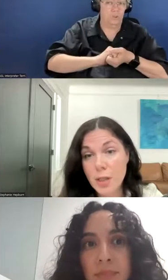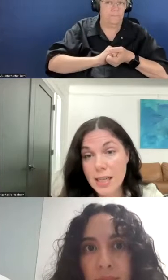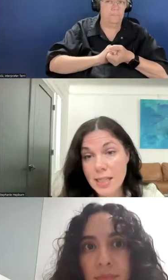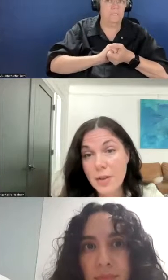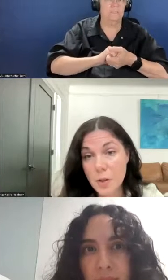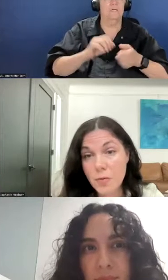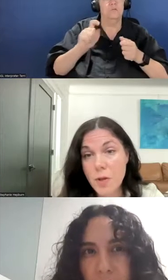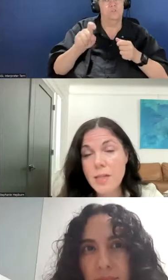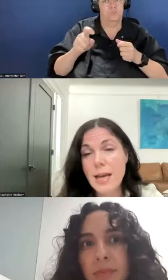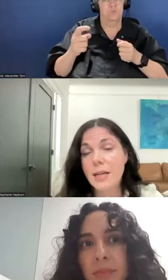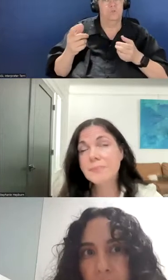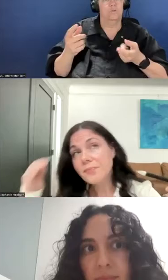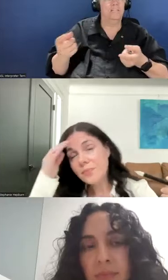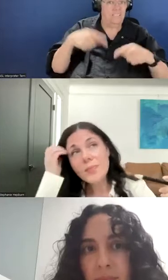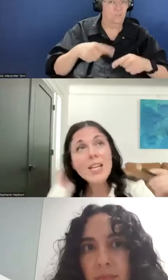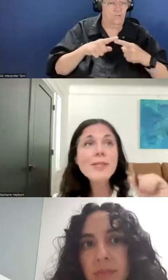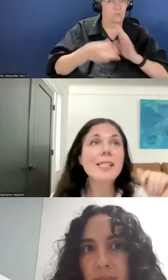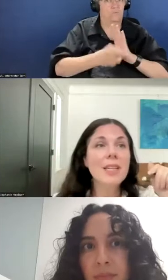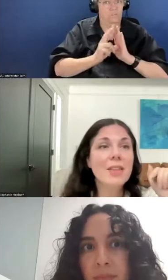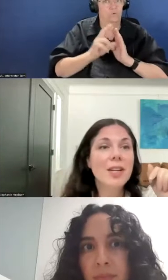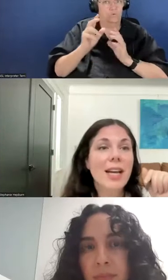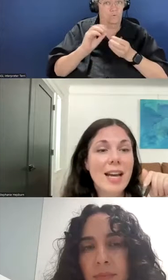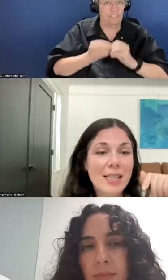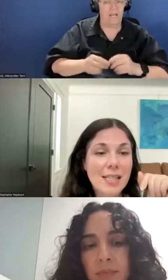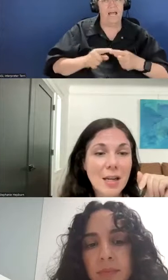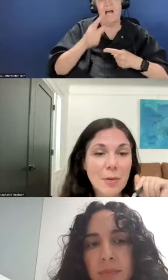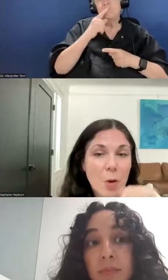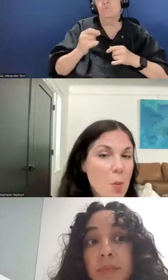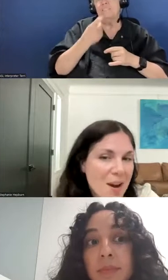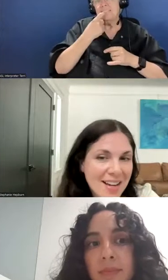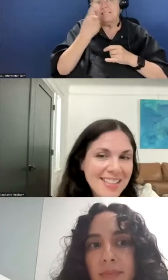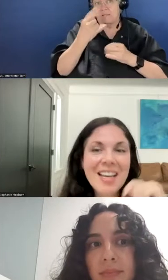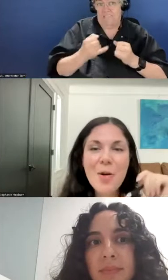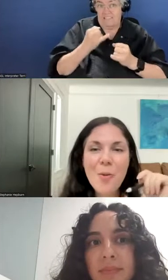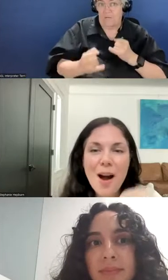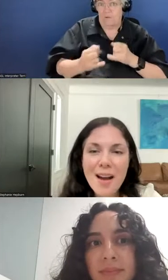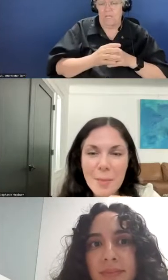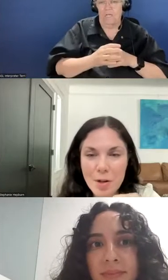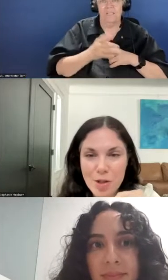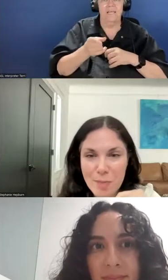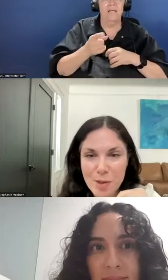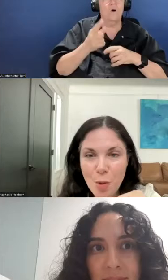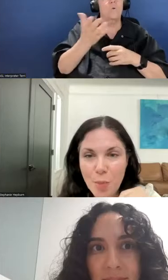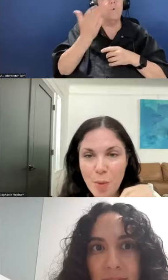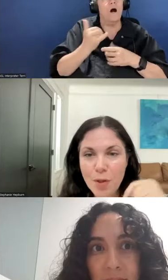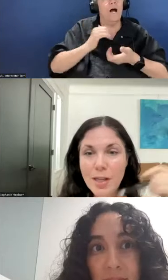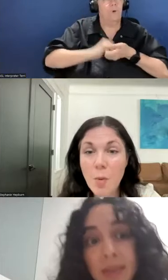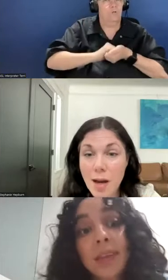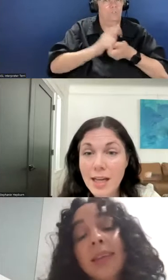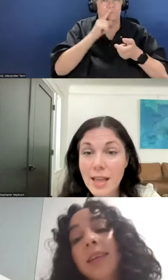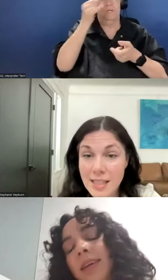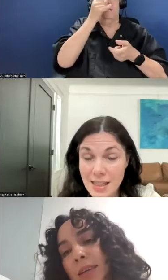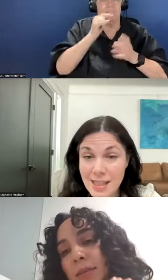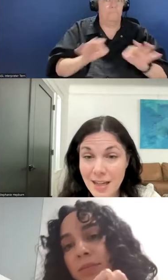partnerships should get together to review the data. And you said something at the very end, if you don't mind, why partnership is so important